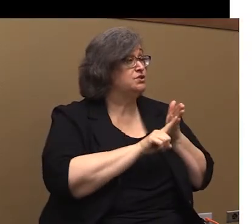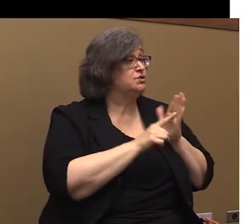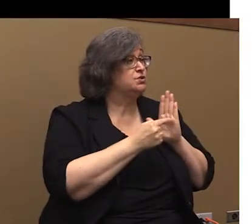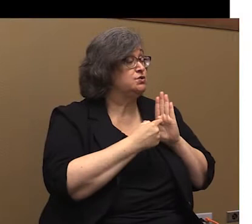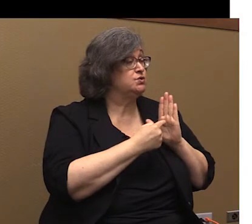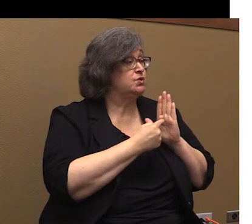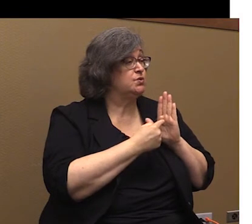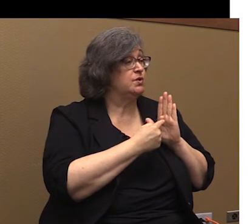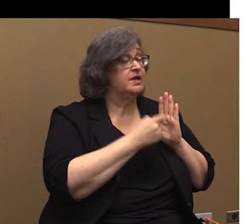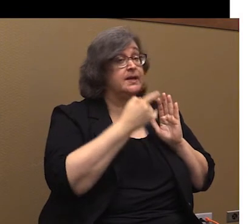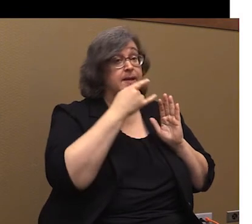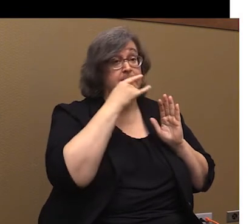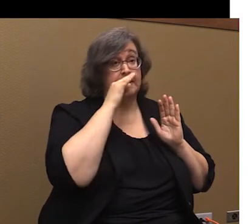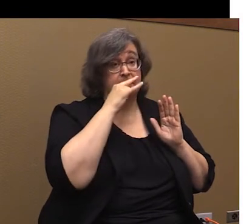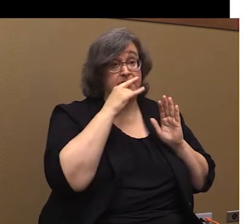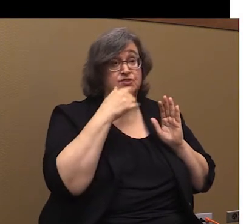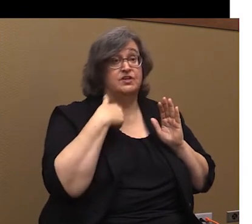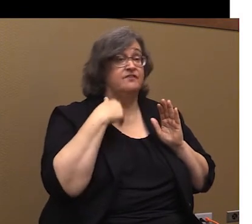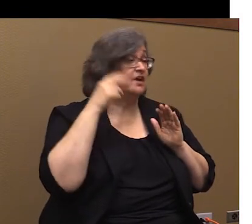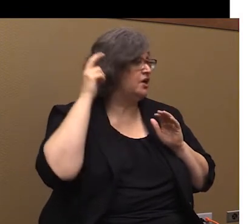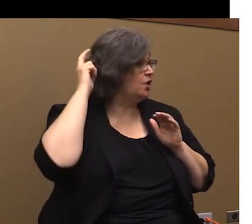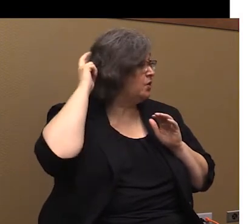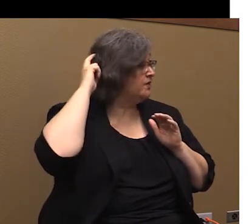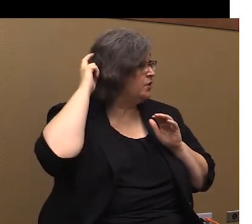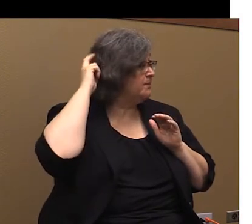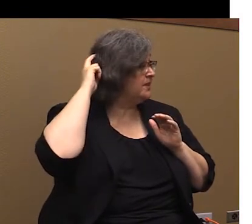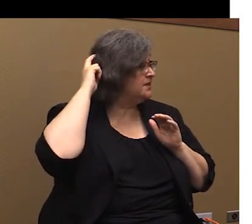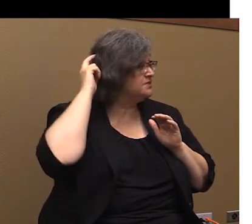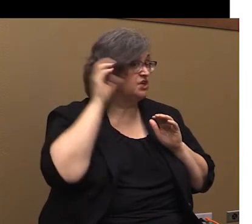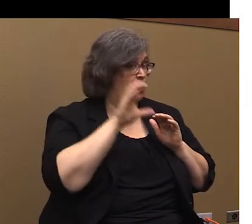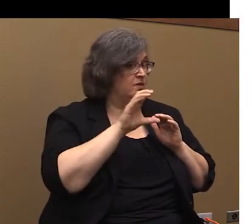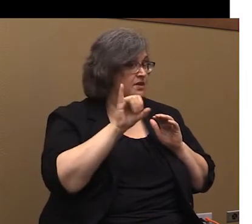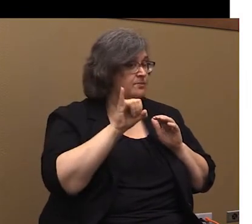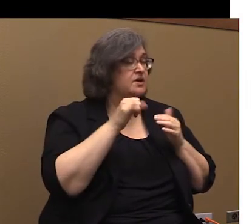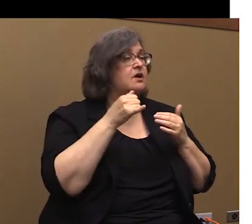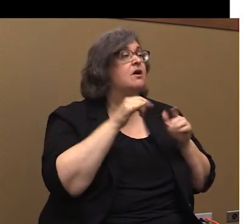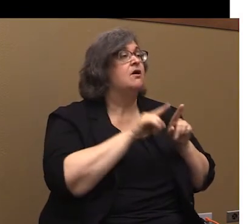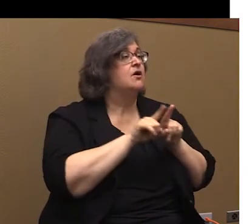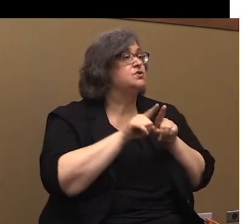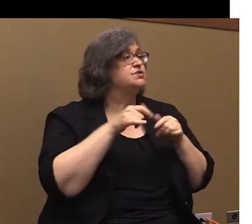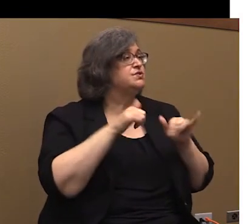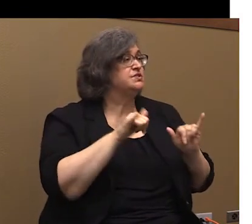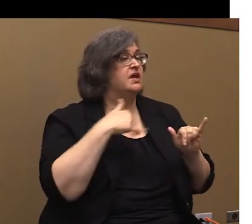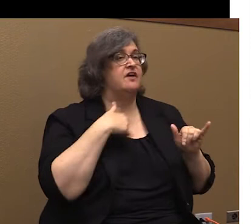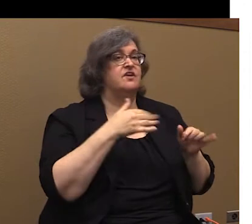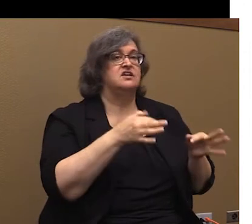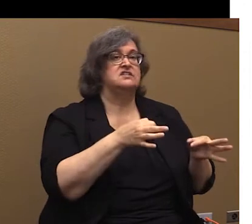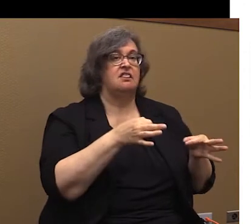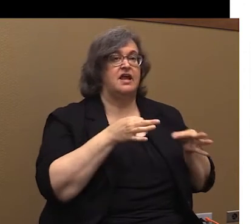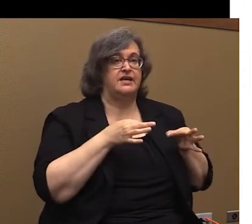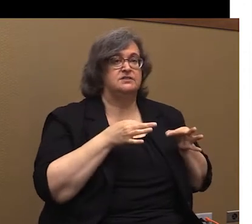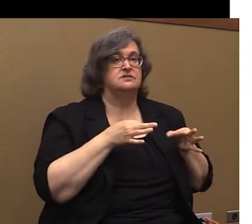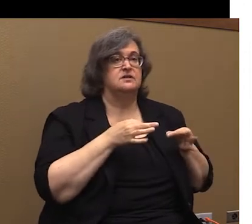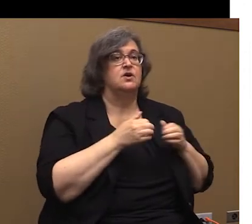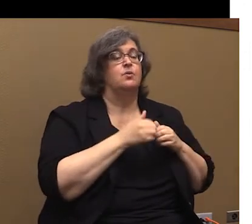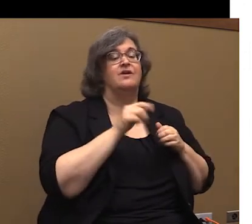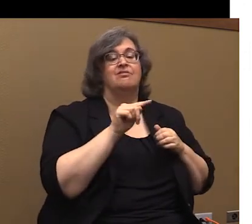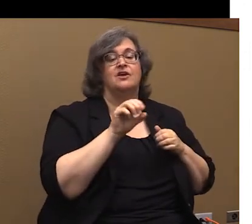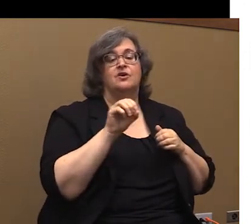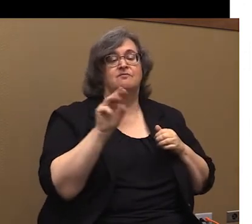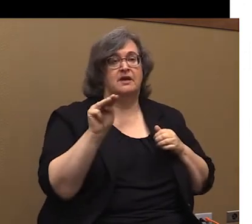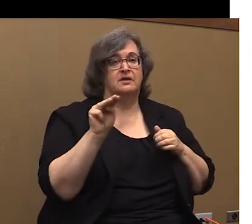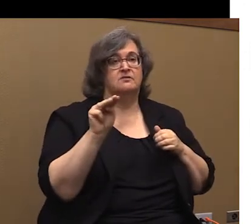There was also research done that showed that kids with cochlear implants also still